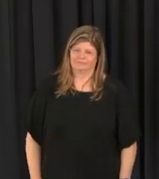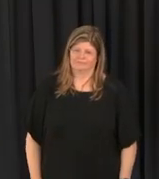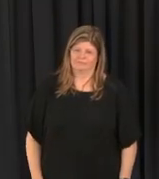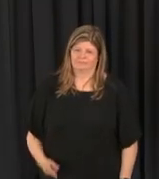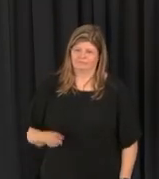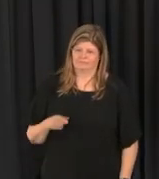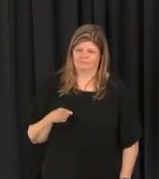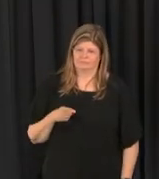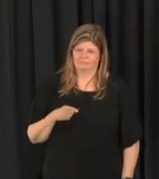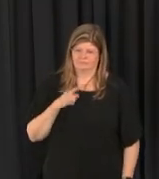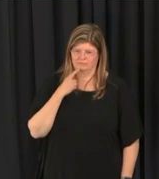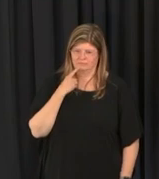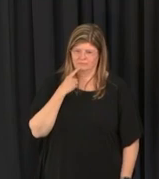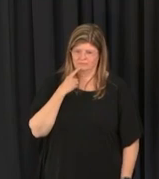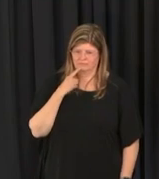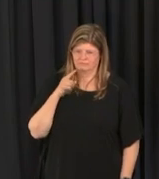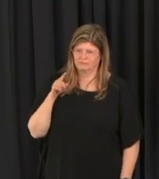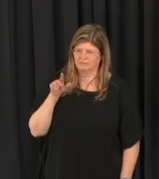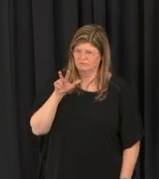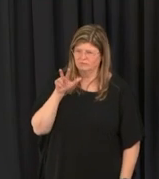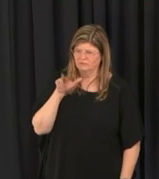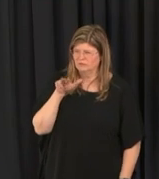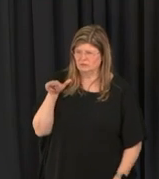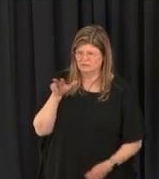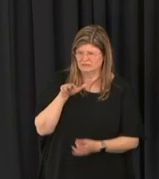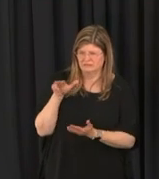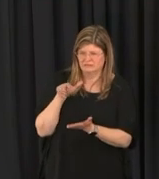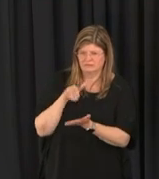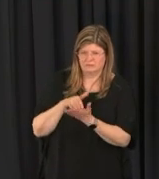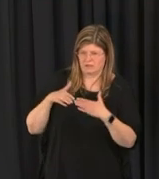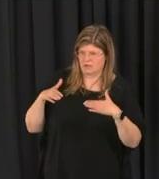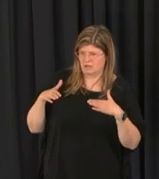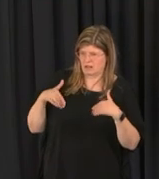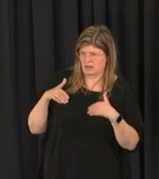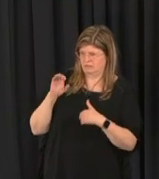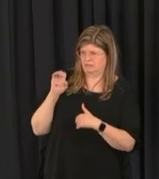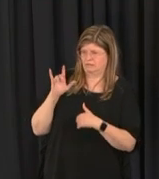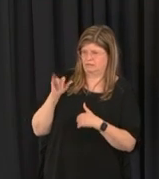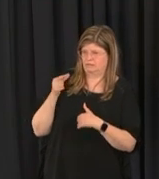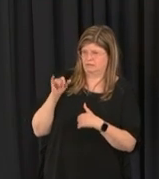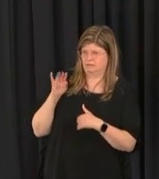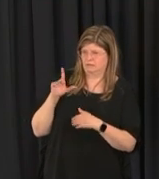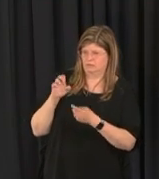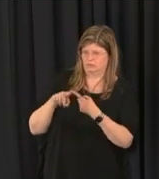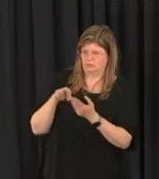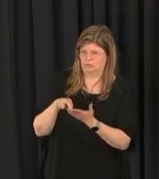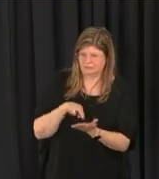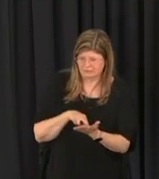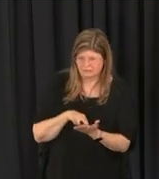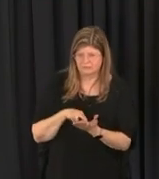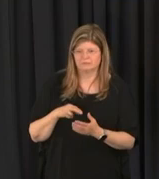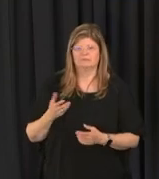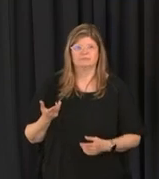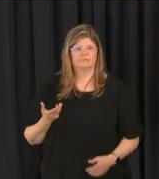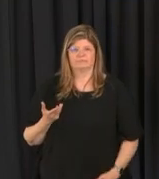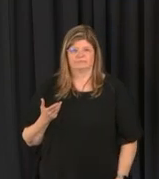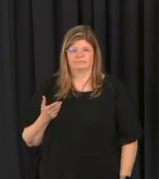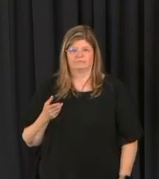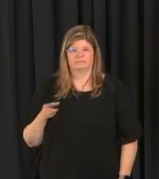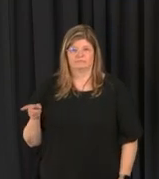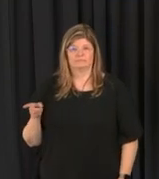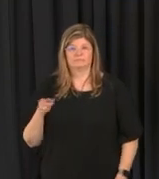28,000, is that the number you told me? Or 33,000 who are not eligible to register, or who are not in an eligible group